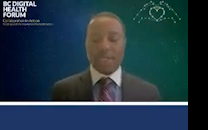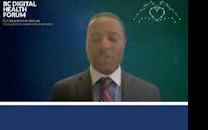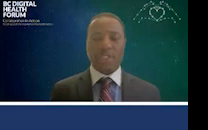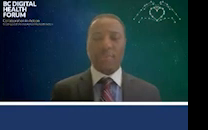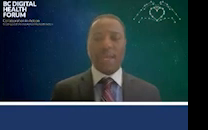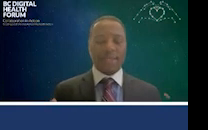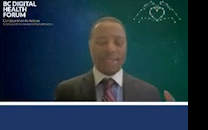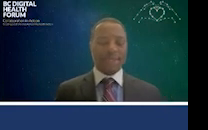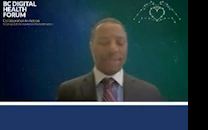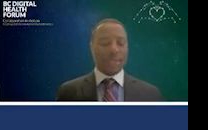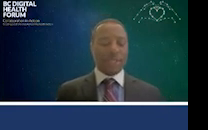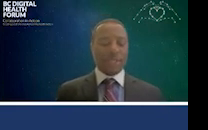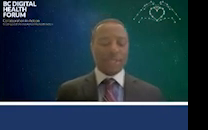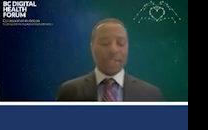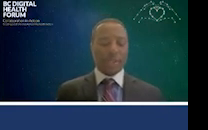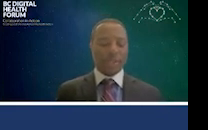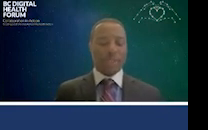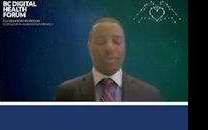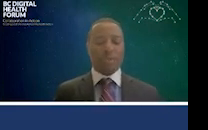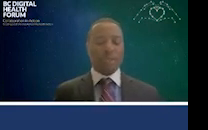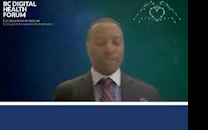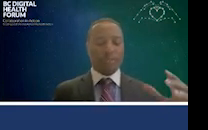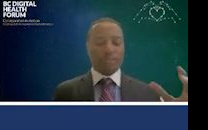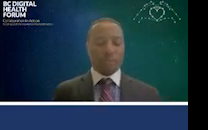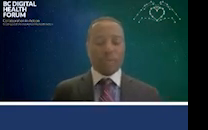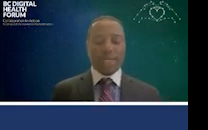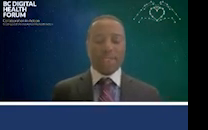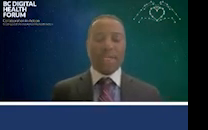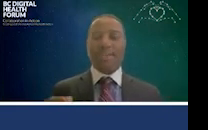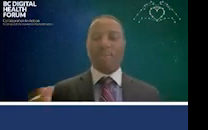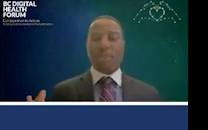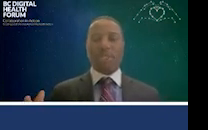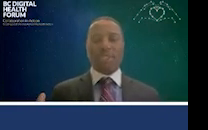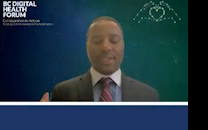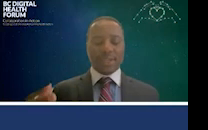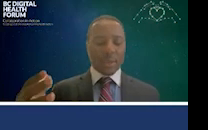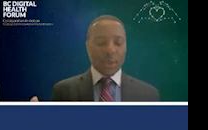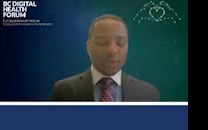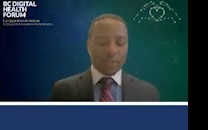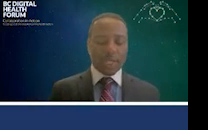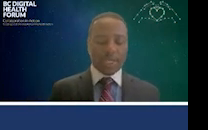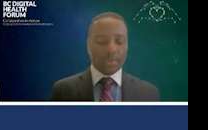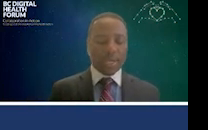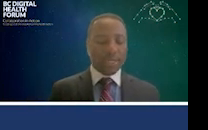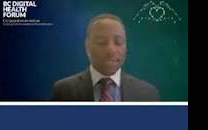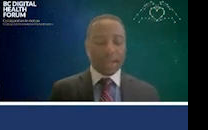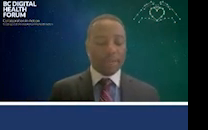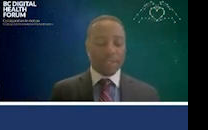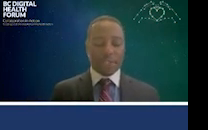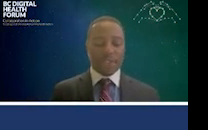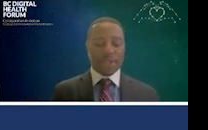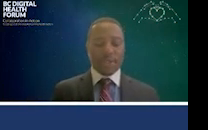therapeutic relationship, that is a relational continuity between the provider and the patient over time. And